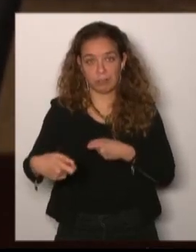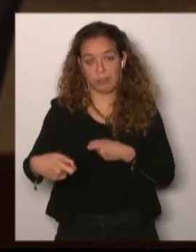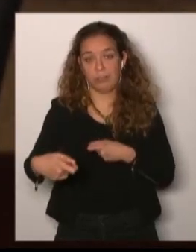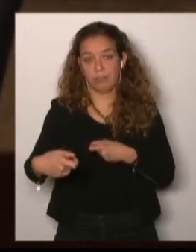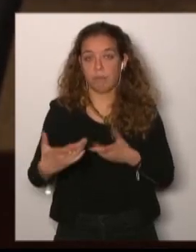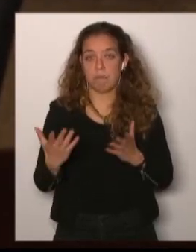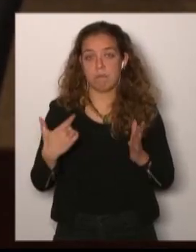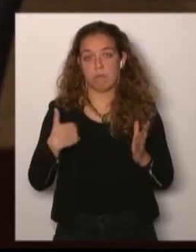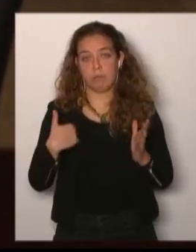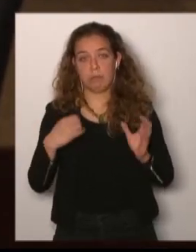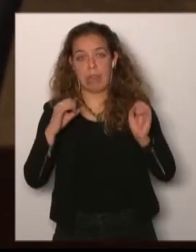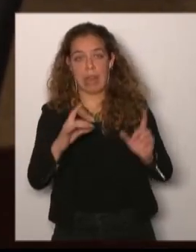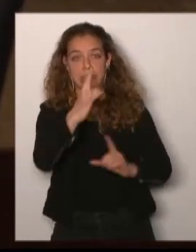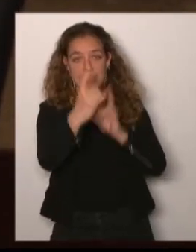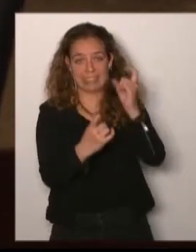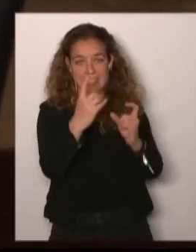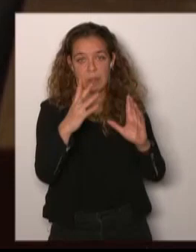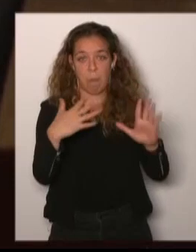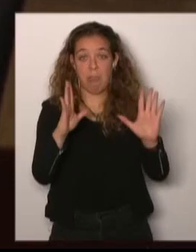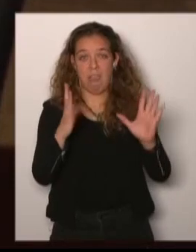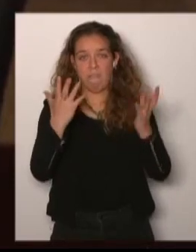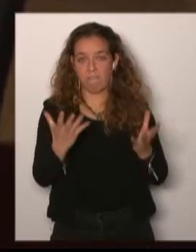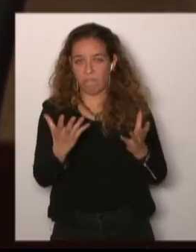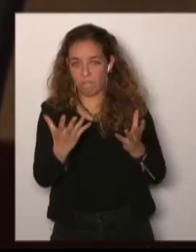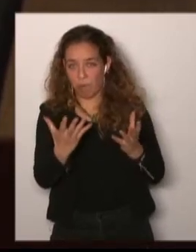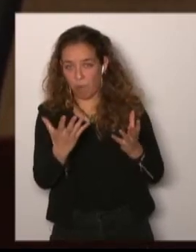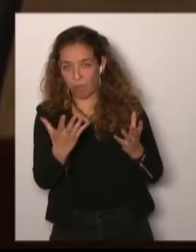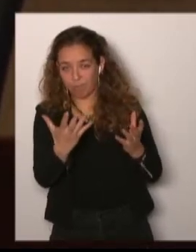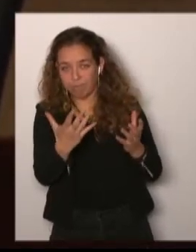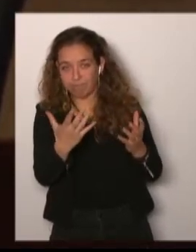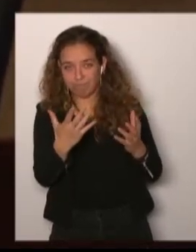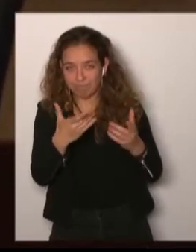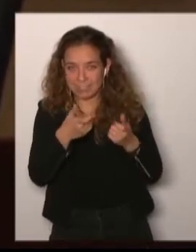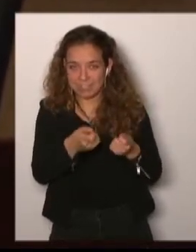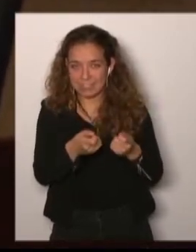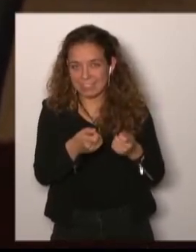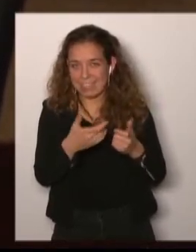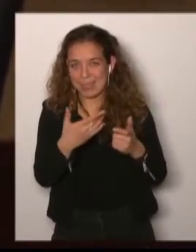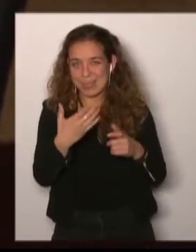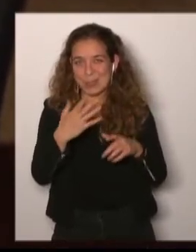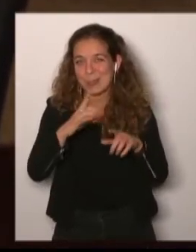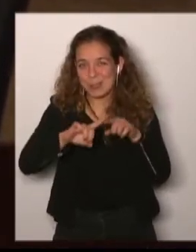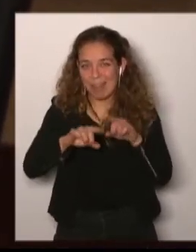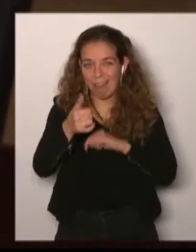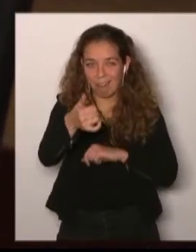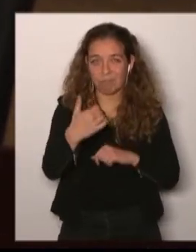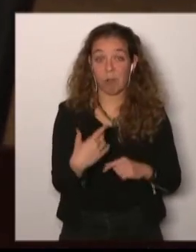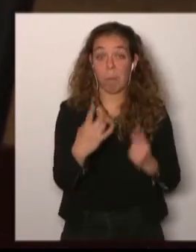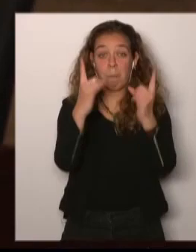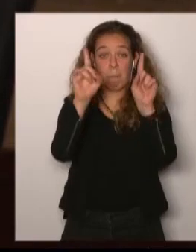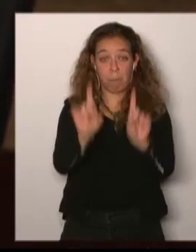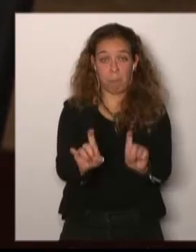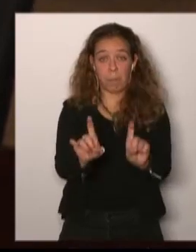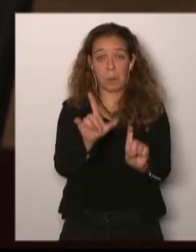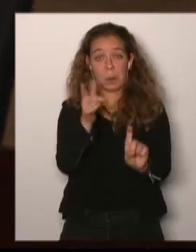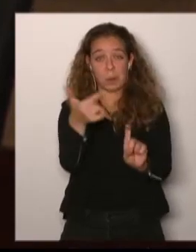to subline one point, is the fact, as I said, that there are the two of you in here on the stage. And it's something important because as